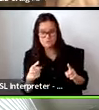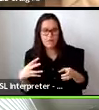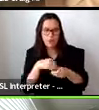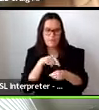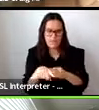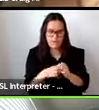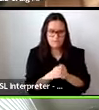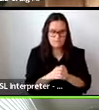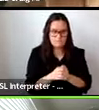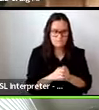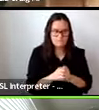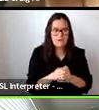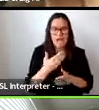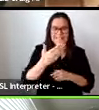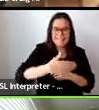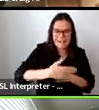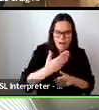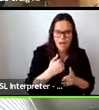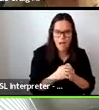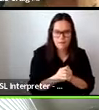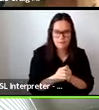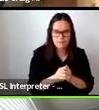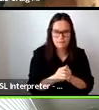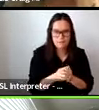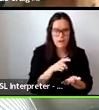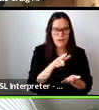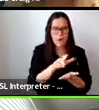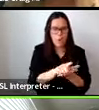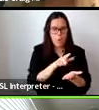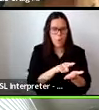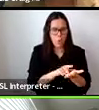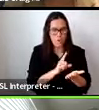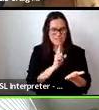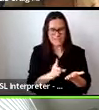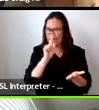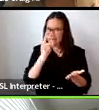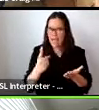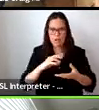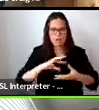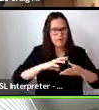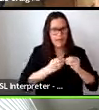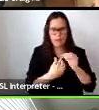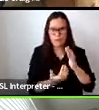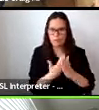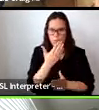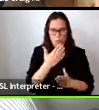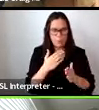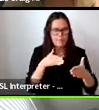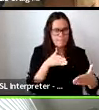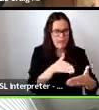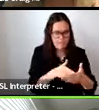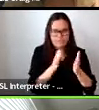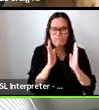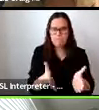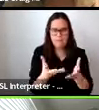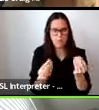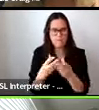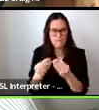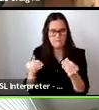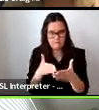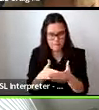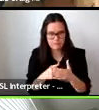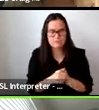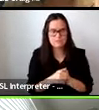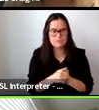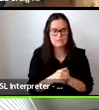a duty in law to remove and prevent barriers along reasonable timelines, a duty to create